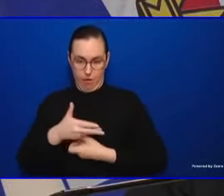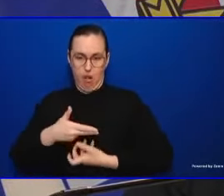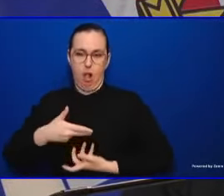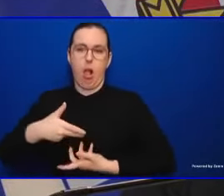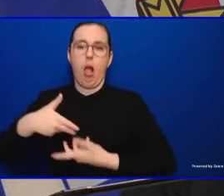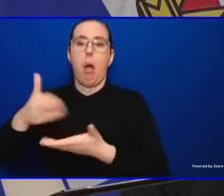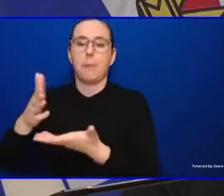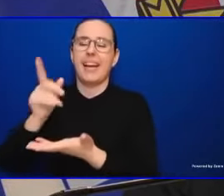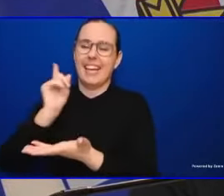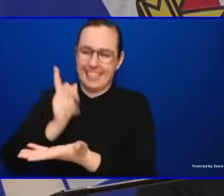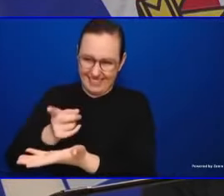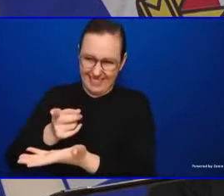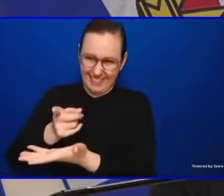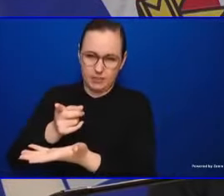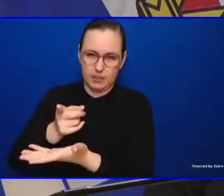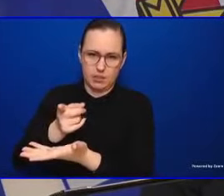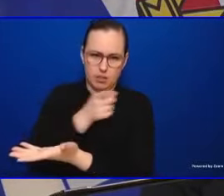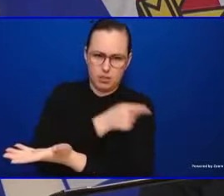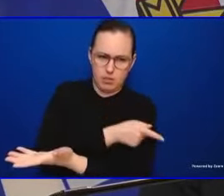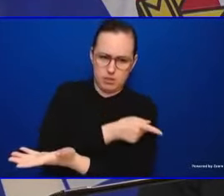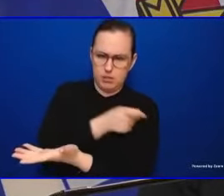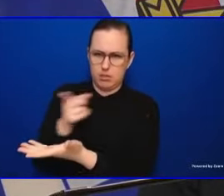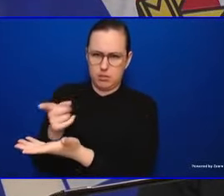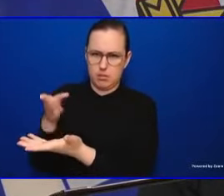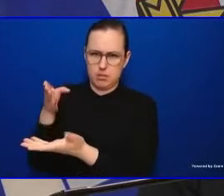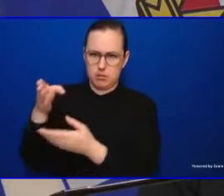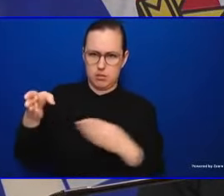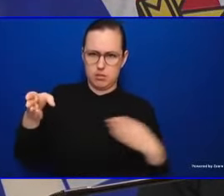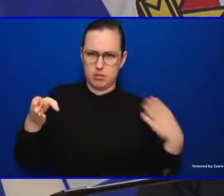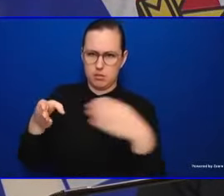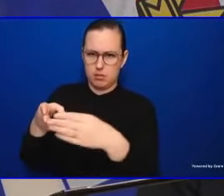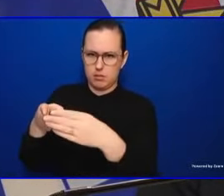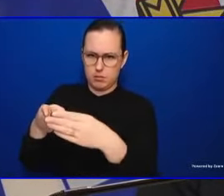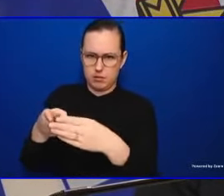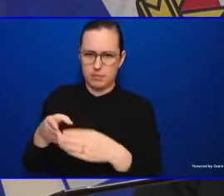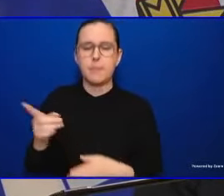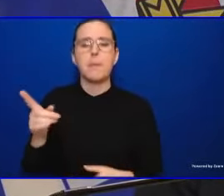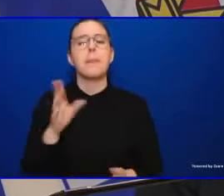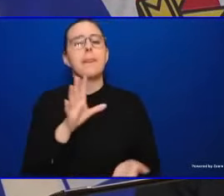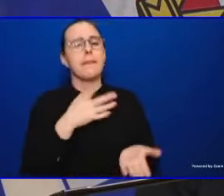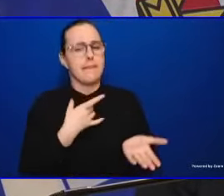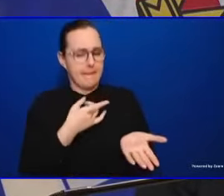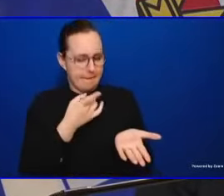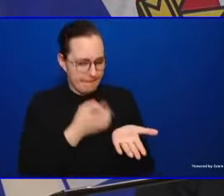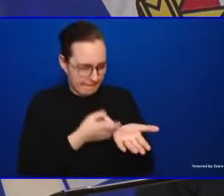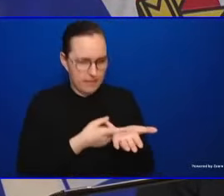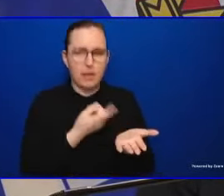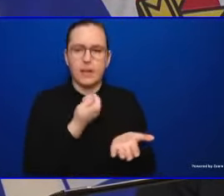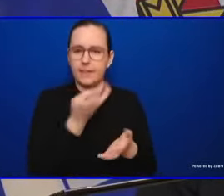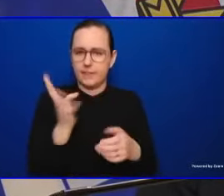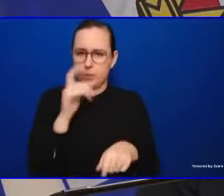I've talked about a few times before as well. There's several different ways that we look at hospitalization with COVID,